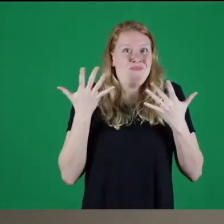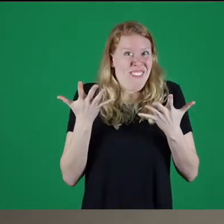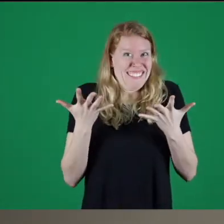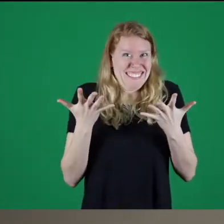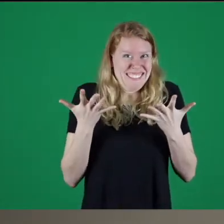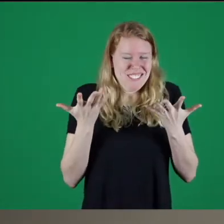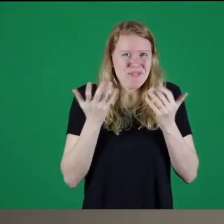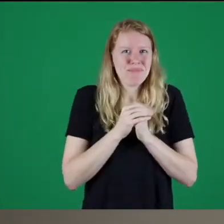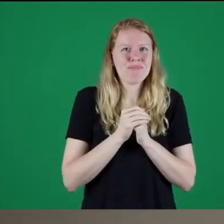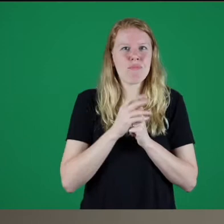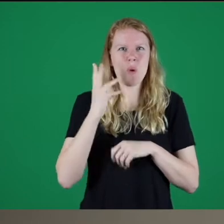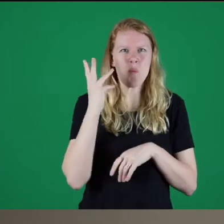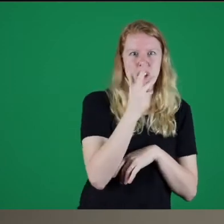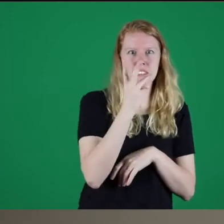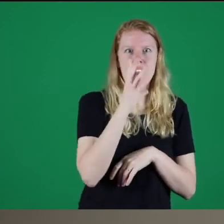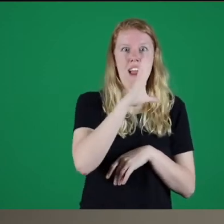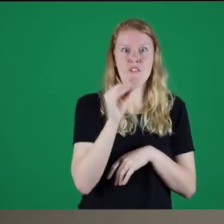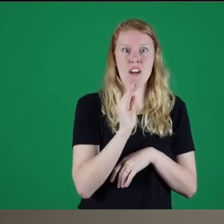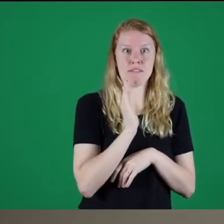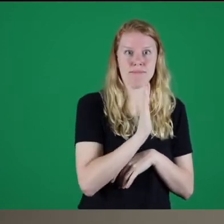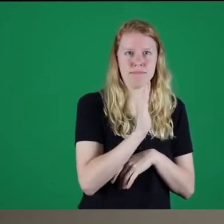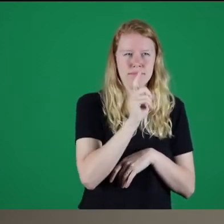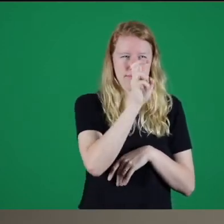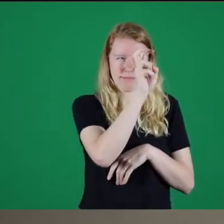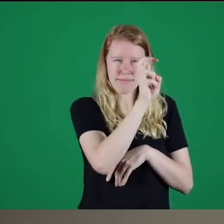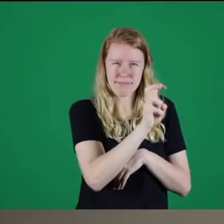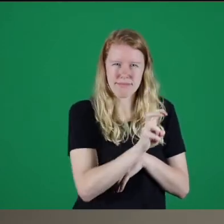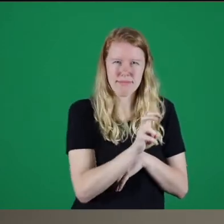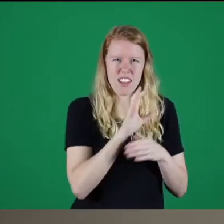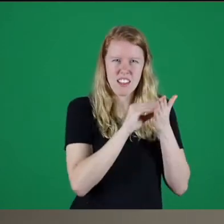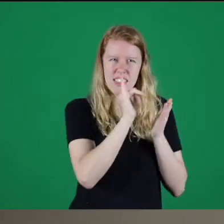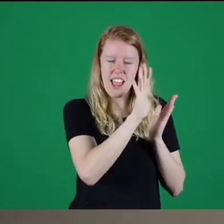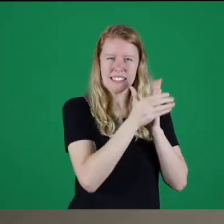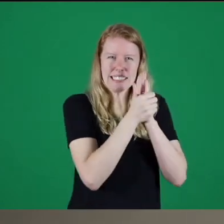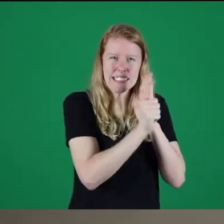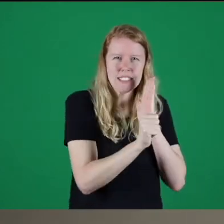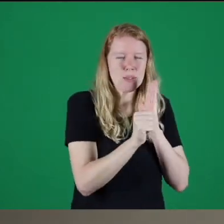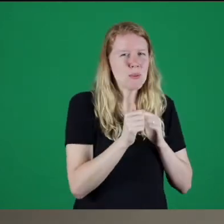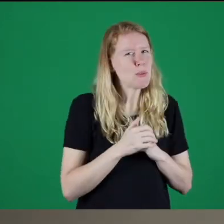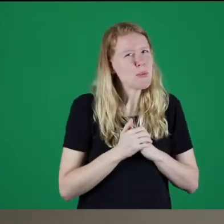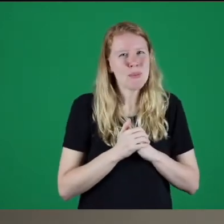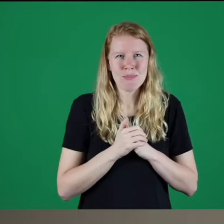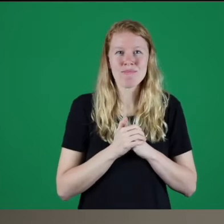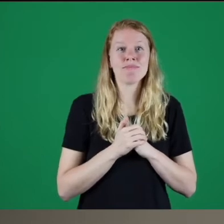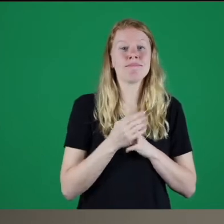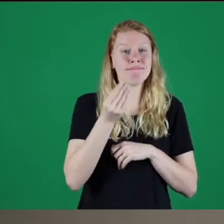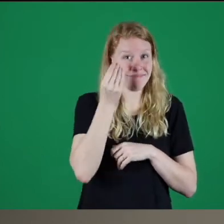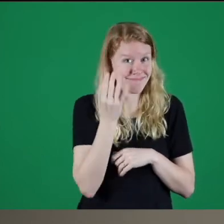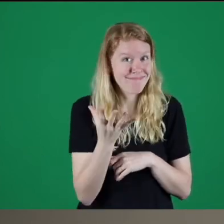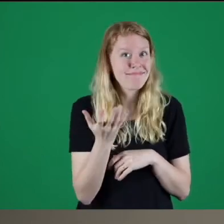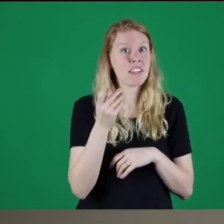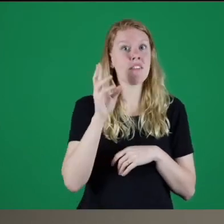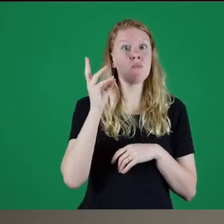throughout West Africa, where I learned much of the craft. In fact, there was a point in West Africa where I remember